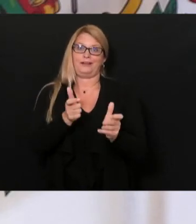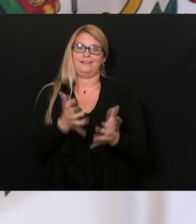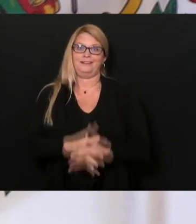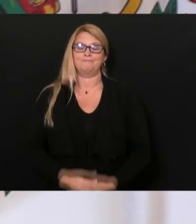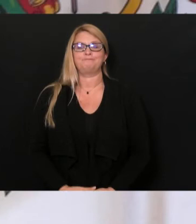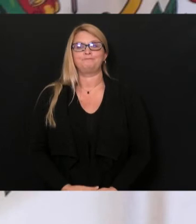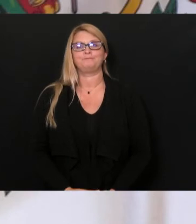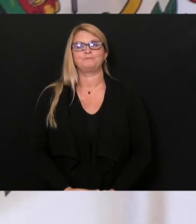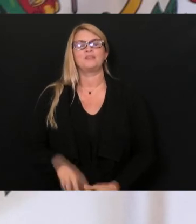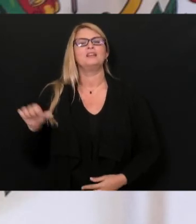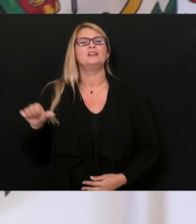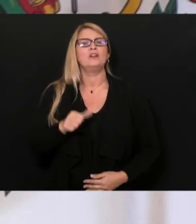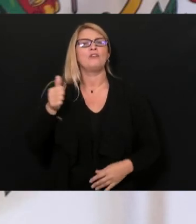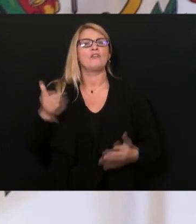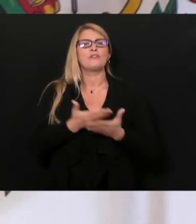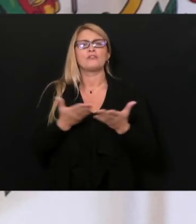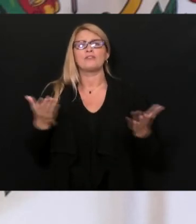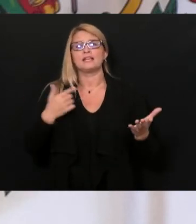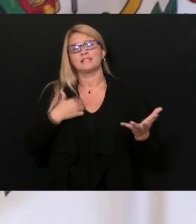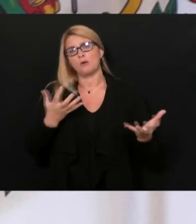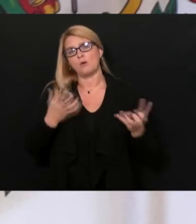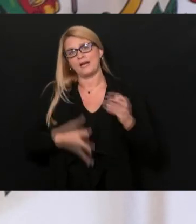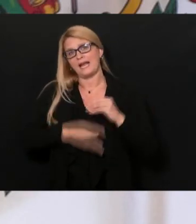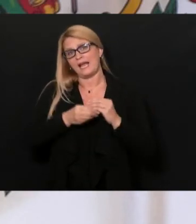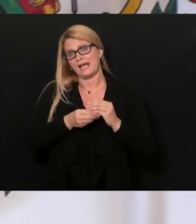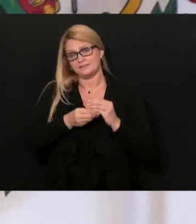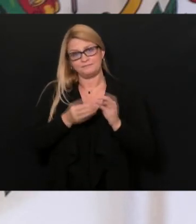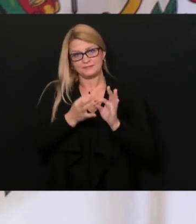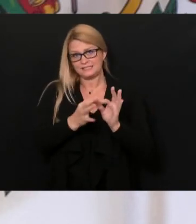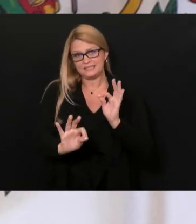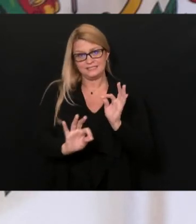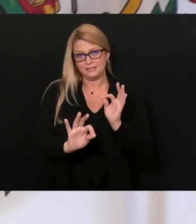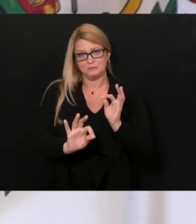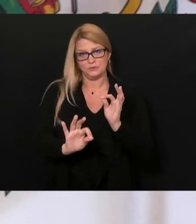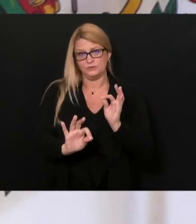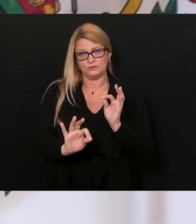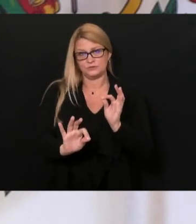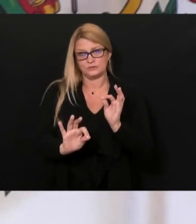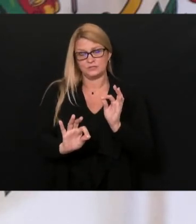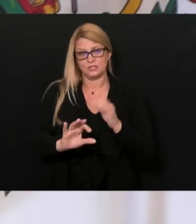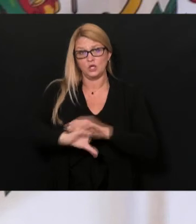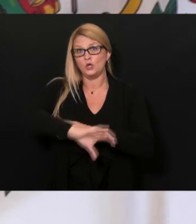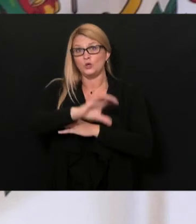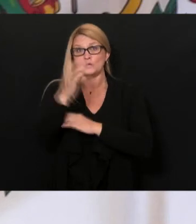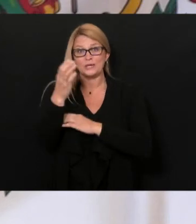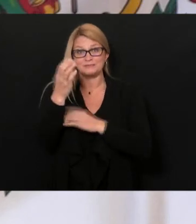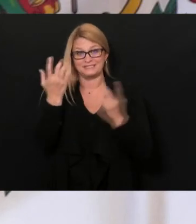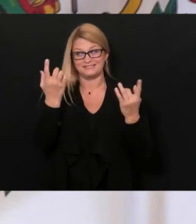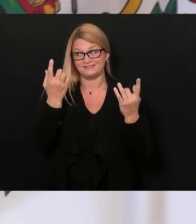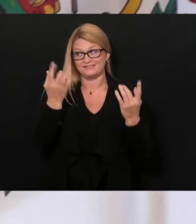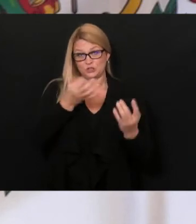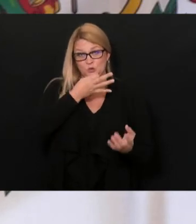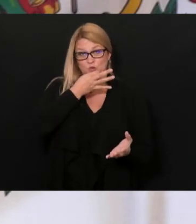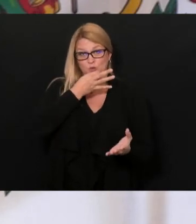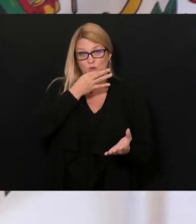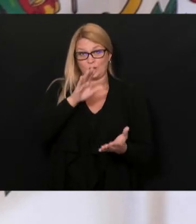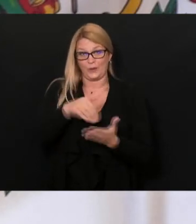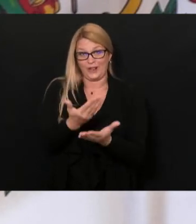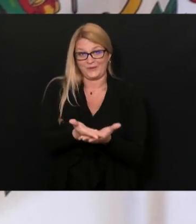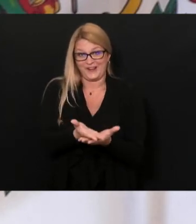The only other things that I had to say are just as simple as just this is, you know, Christmas is coming upon us. You see